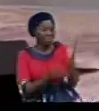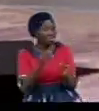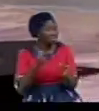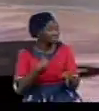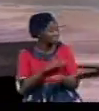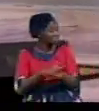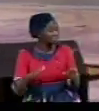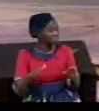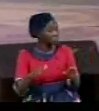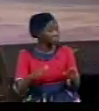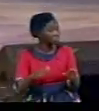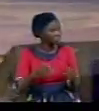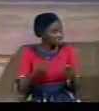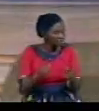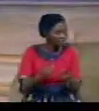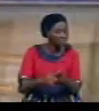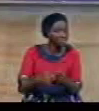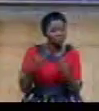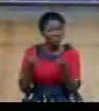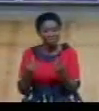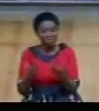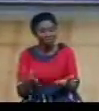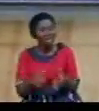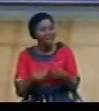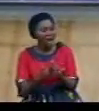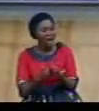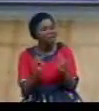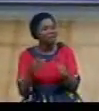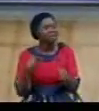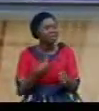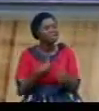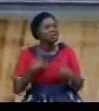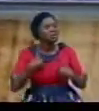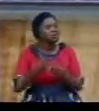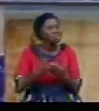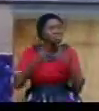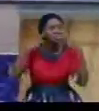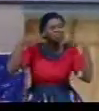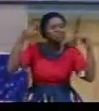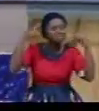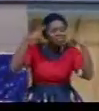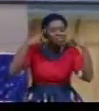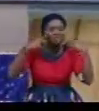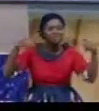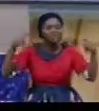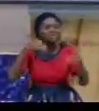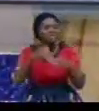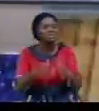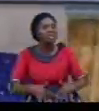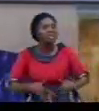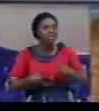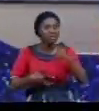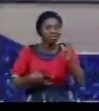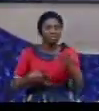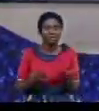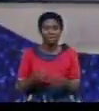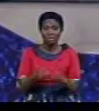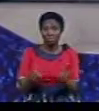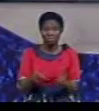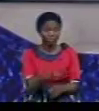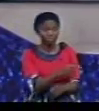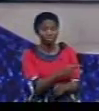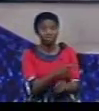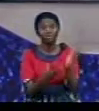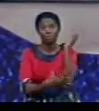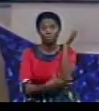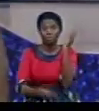sin if we don't do this are we going to make it in life but those poor people he shall receive the peace